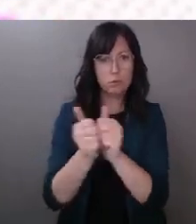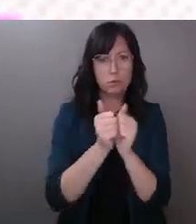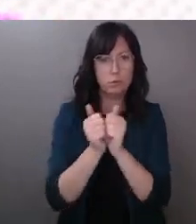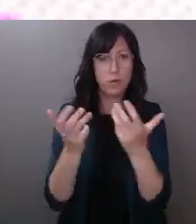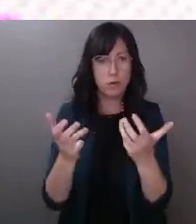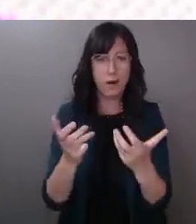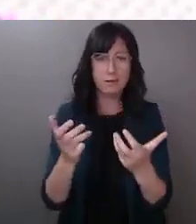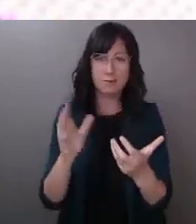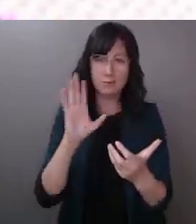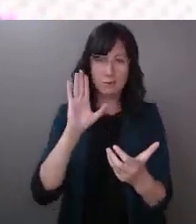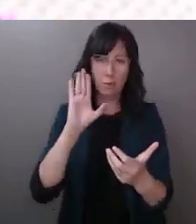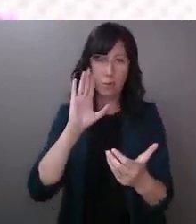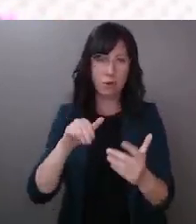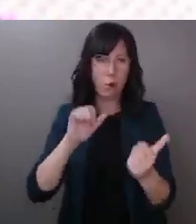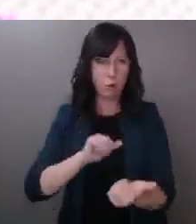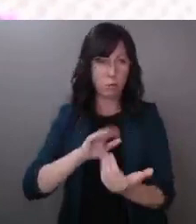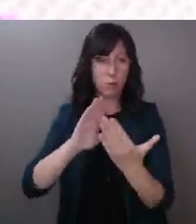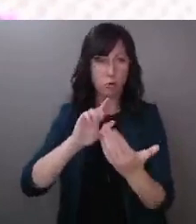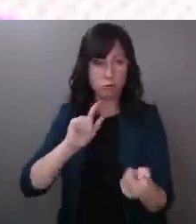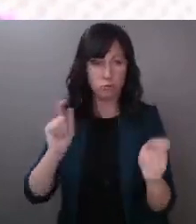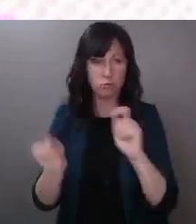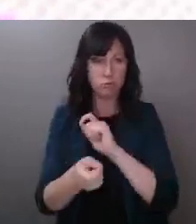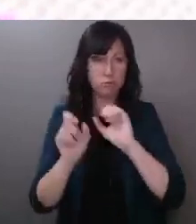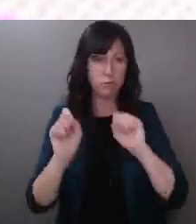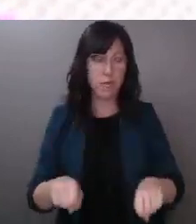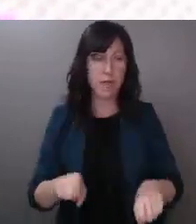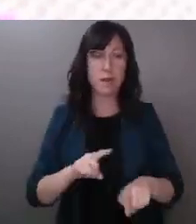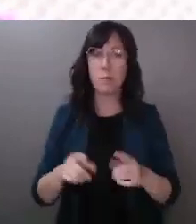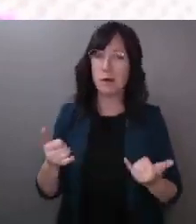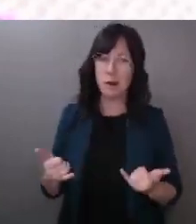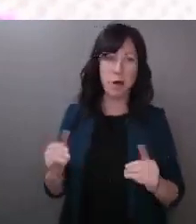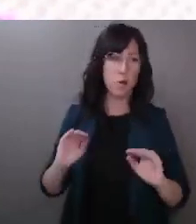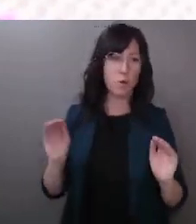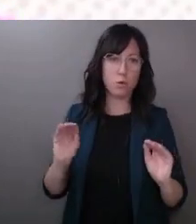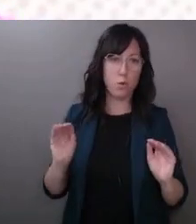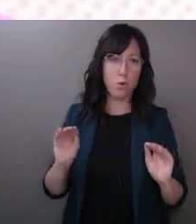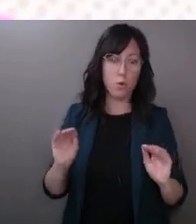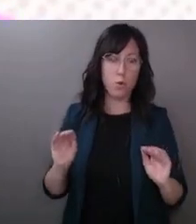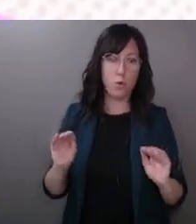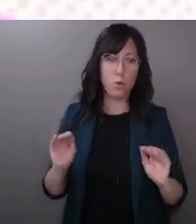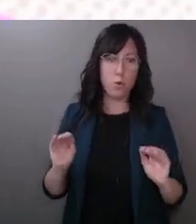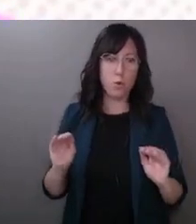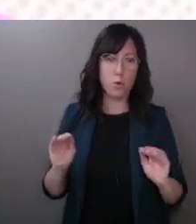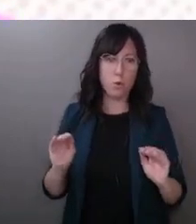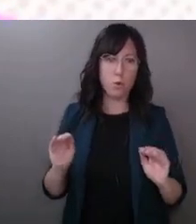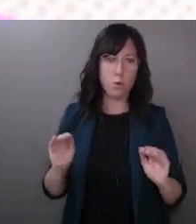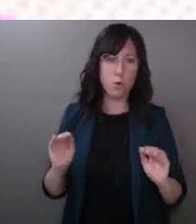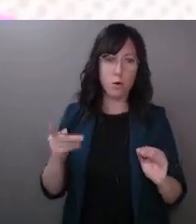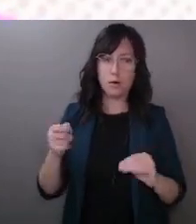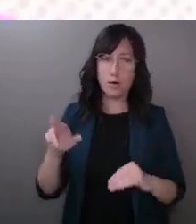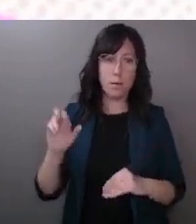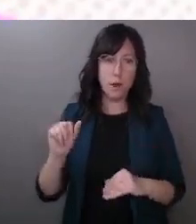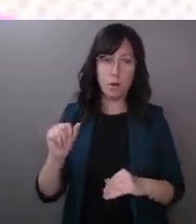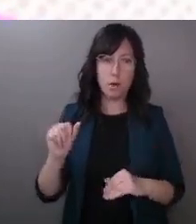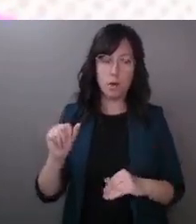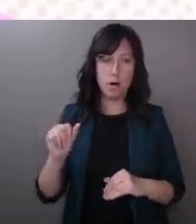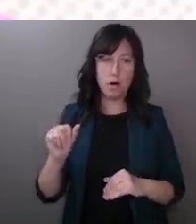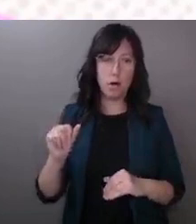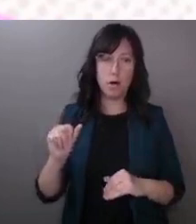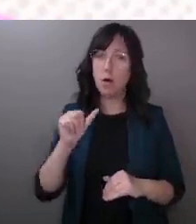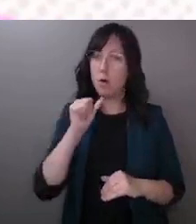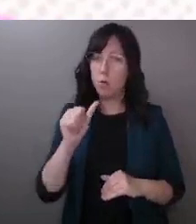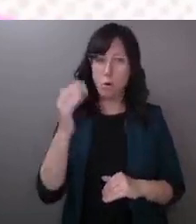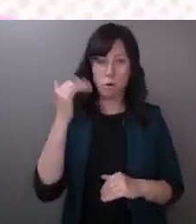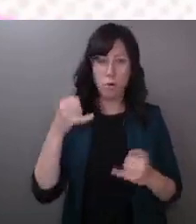But for today, the short answer is no, we won't have 2 shuttles para waiting because the line 1